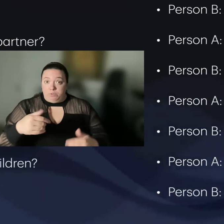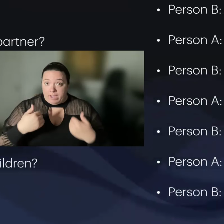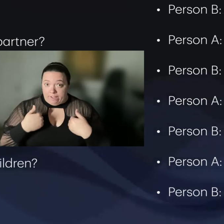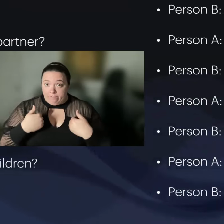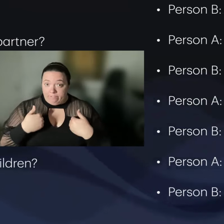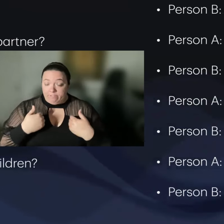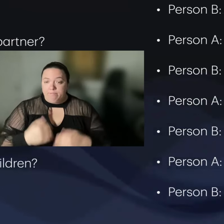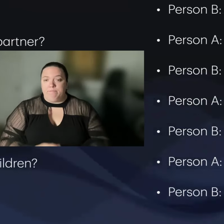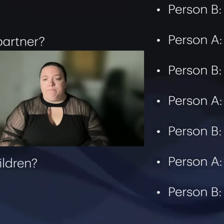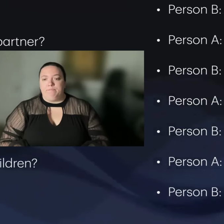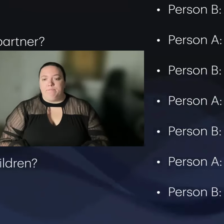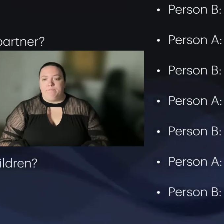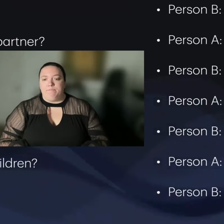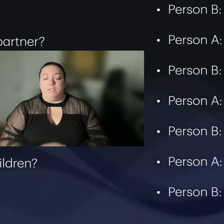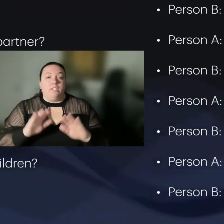Children, you have.